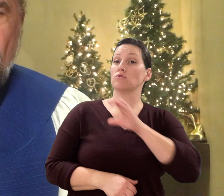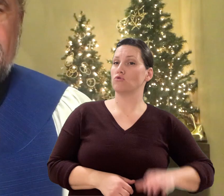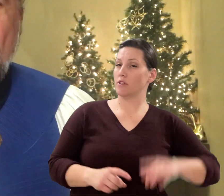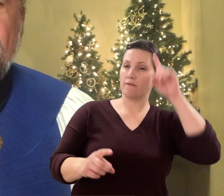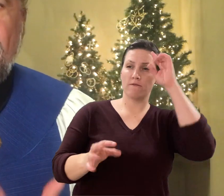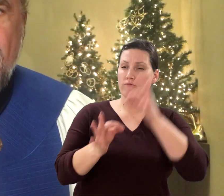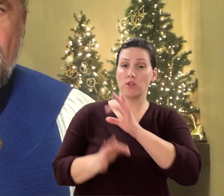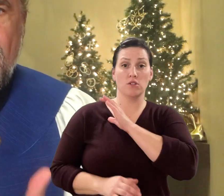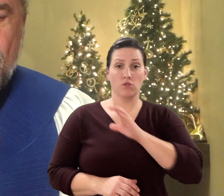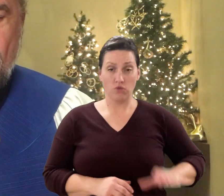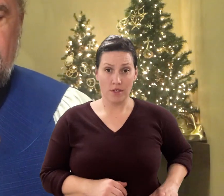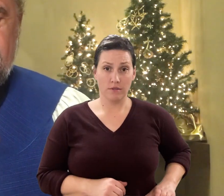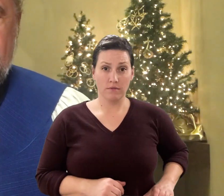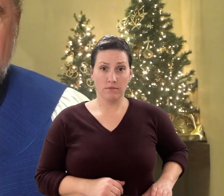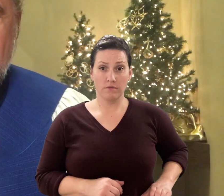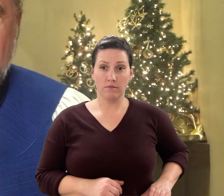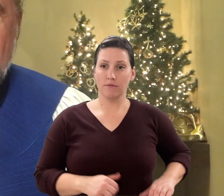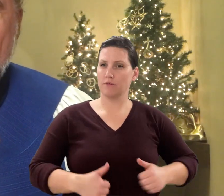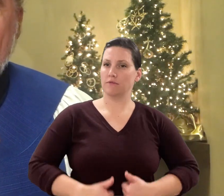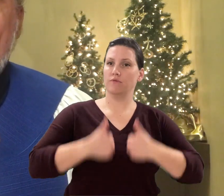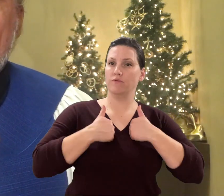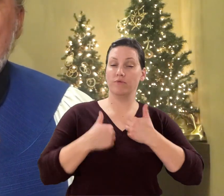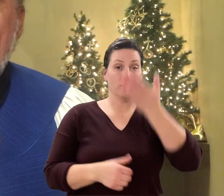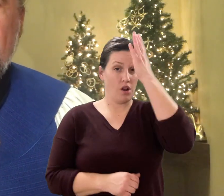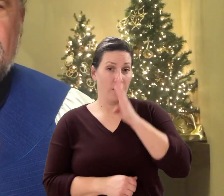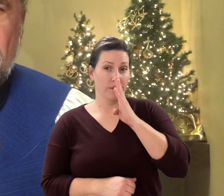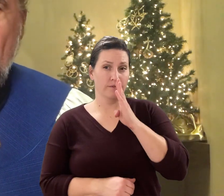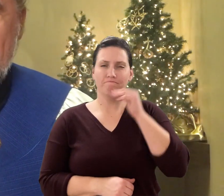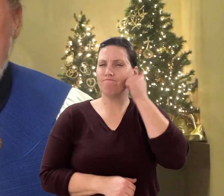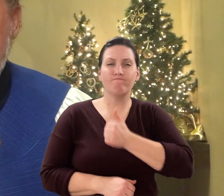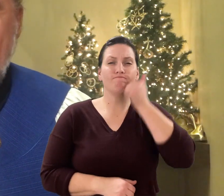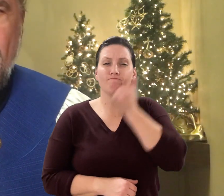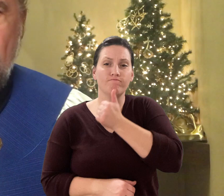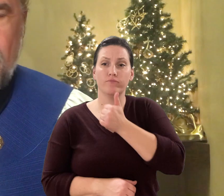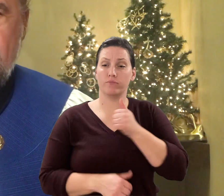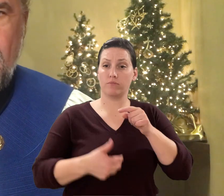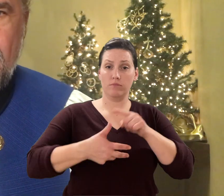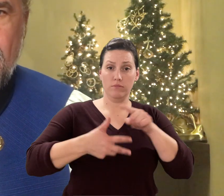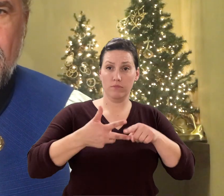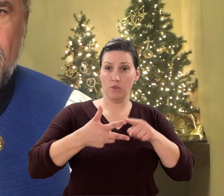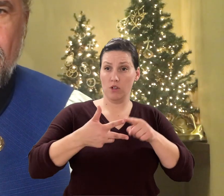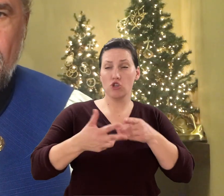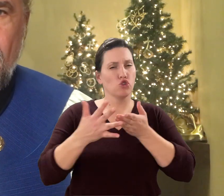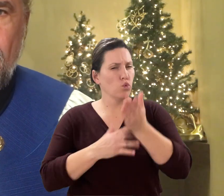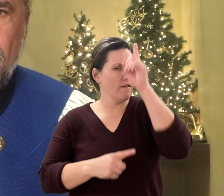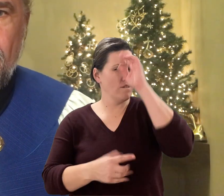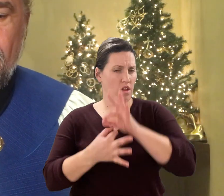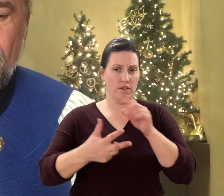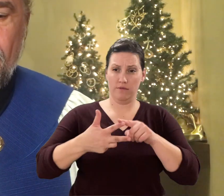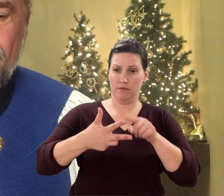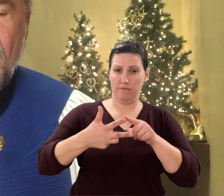in Christ. You have faith in Christ. You are alive to God each and every day through